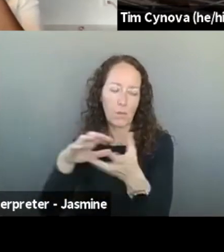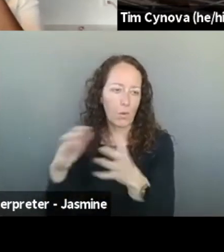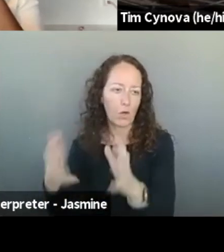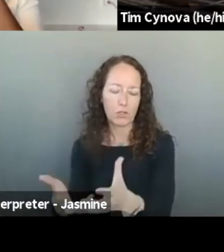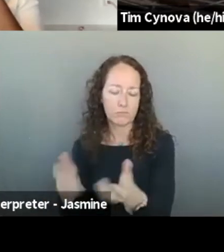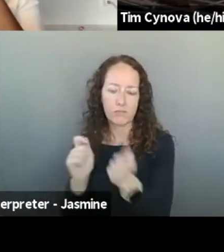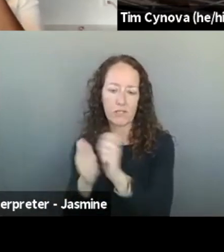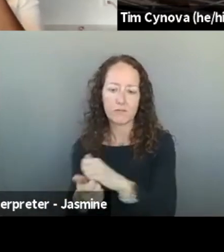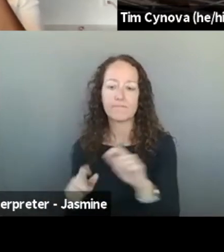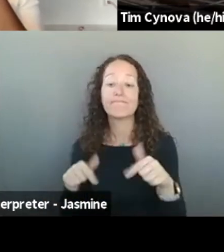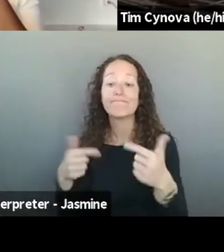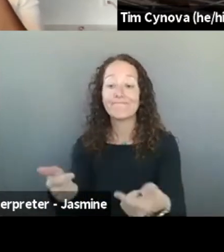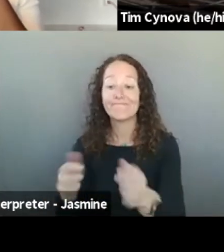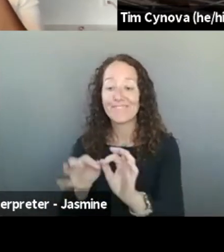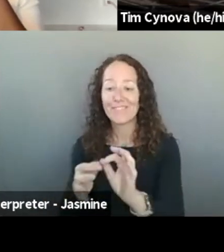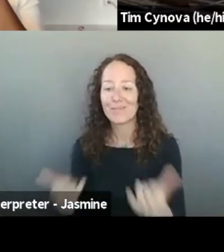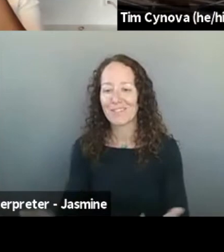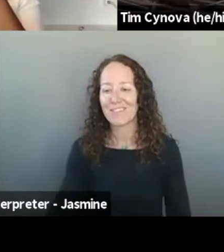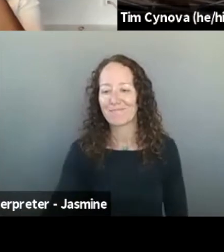changes.